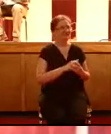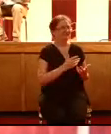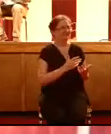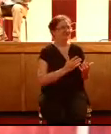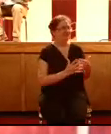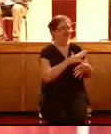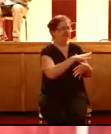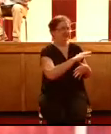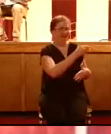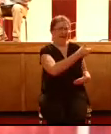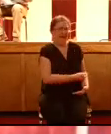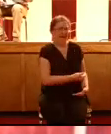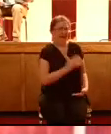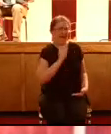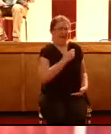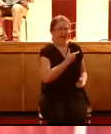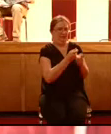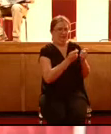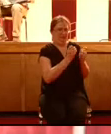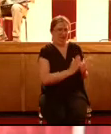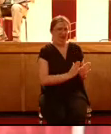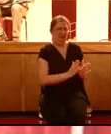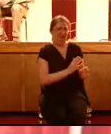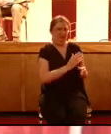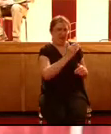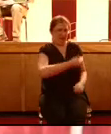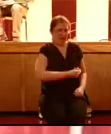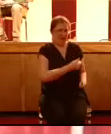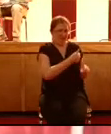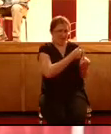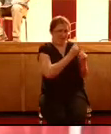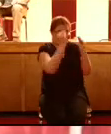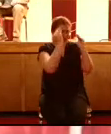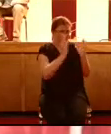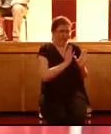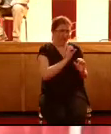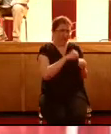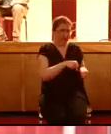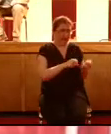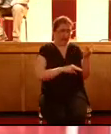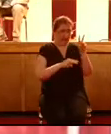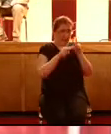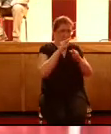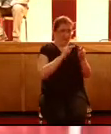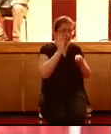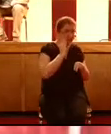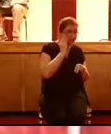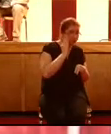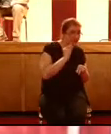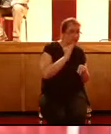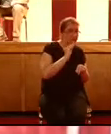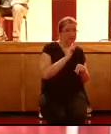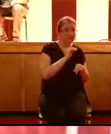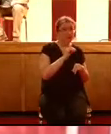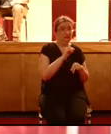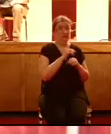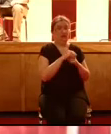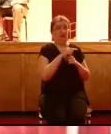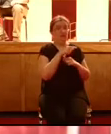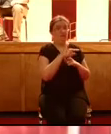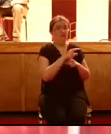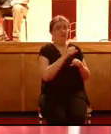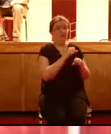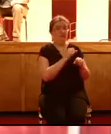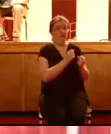Our administrators hire their own teachers, and they can look at the experience of a candidate. We